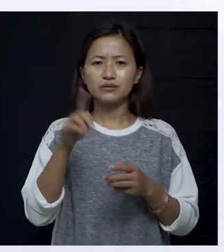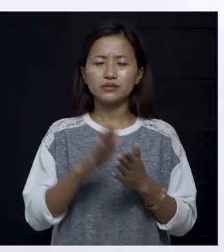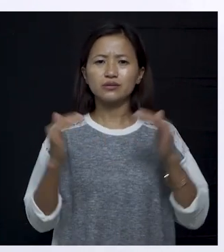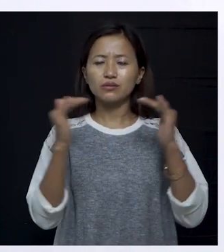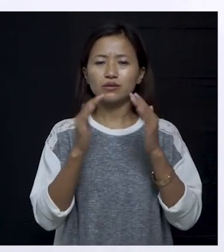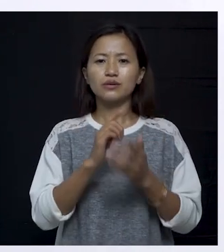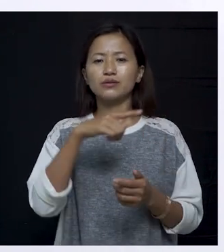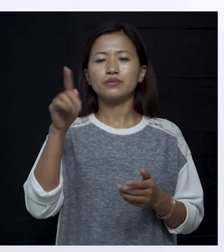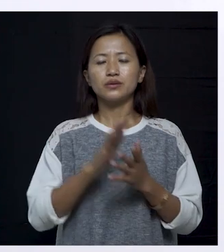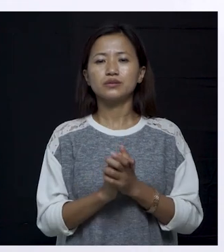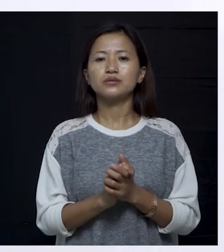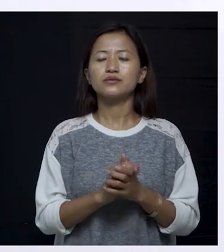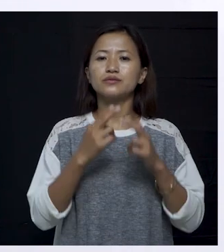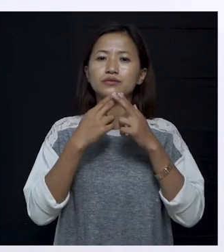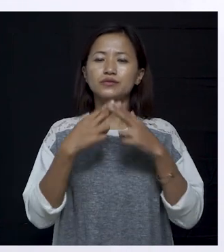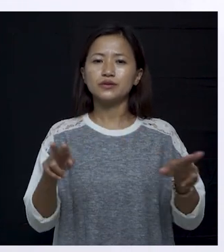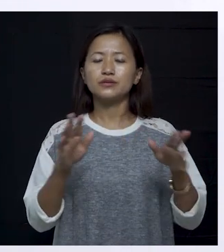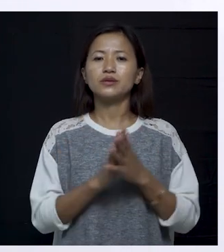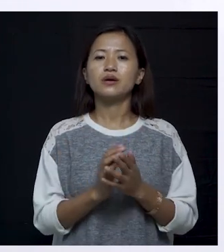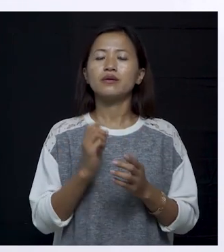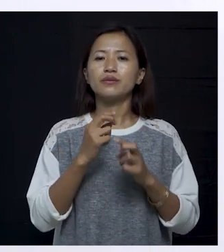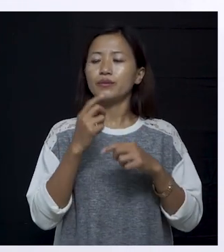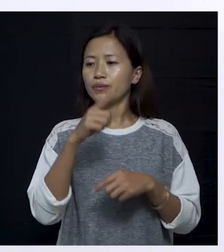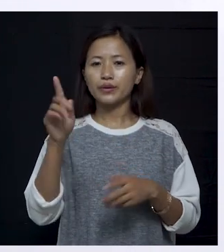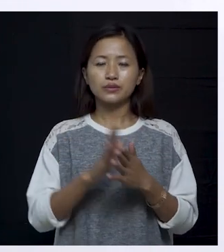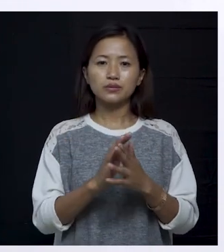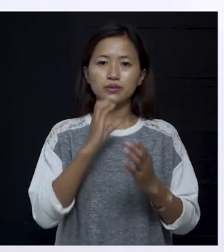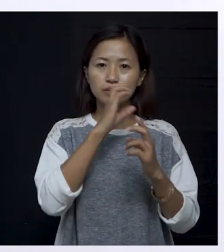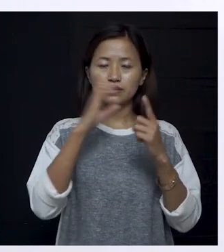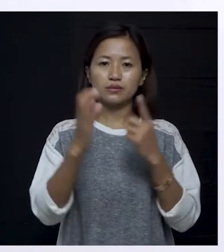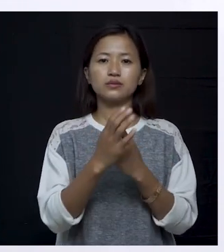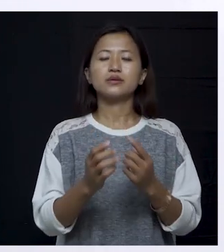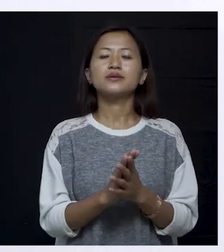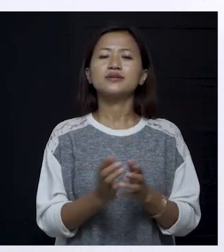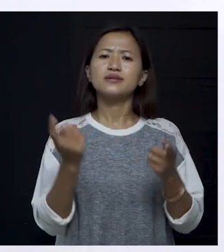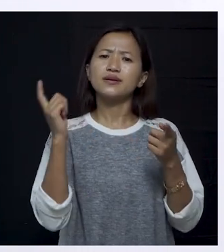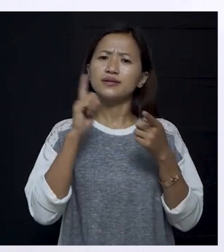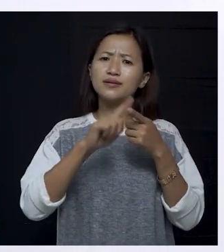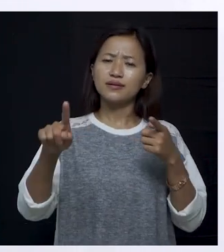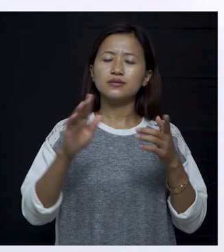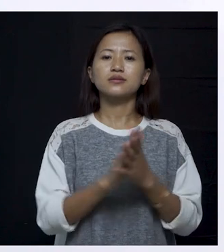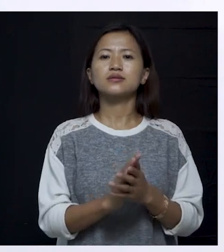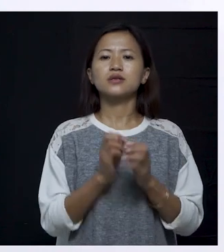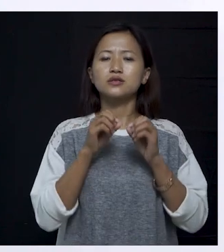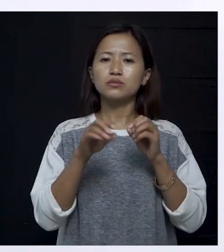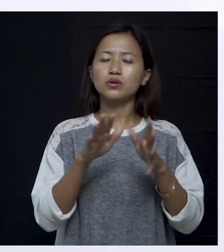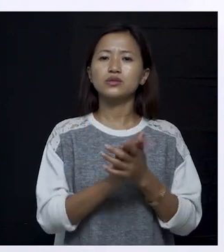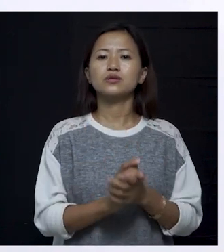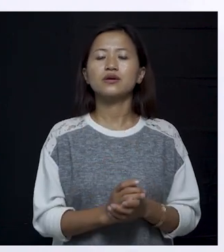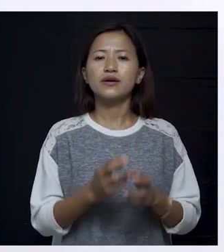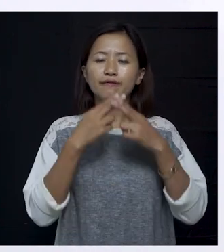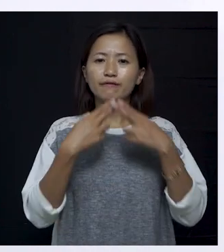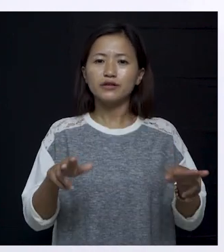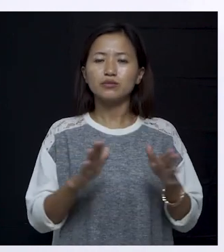it? Right to cultural, then right to against exploitation, freedom of religion,